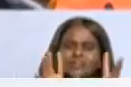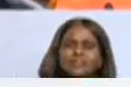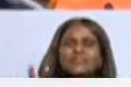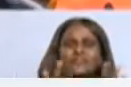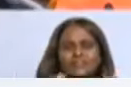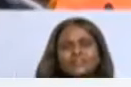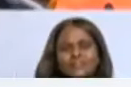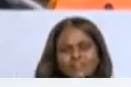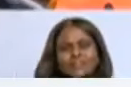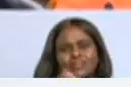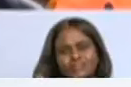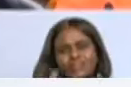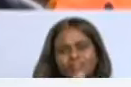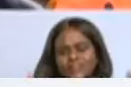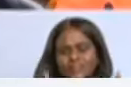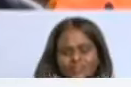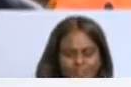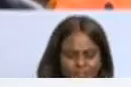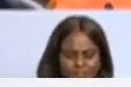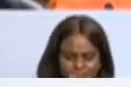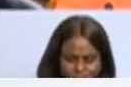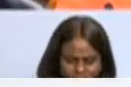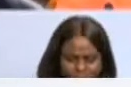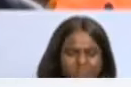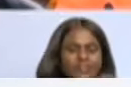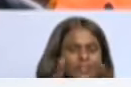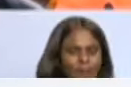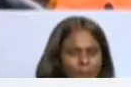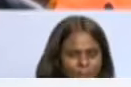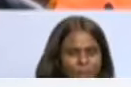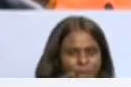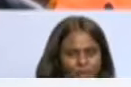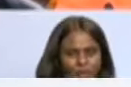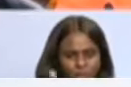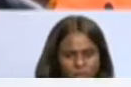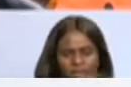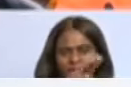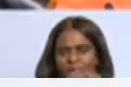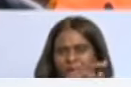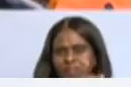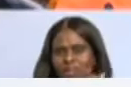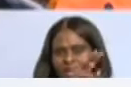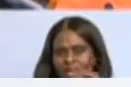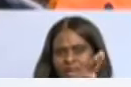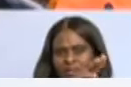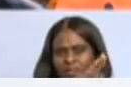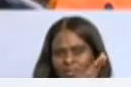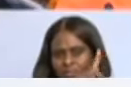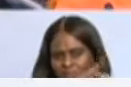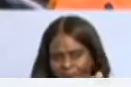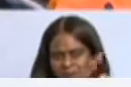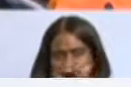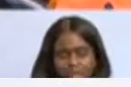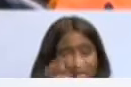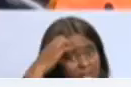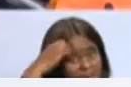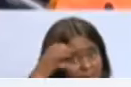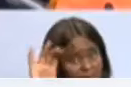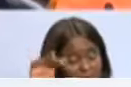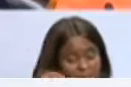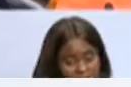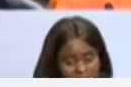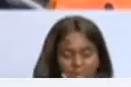Equally important. So we, as well as the Mimbula Minerals in Chingola, we are on the